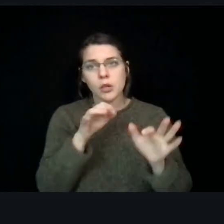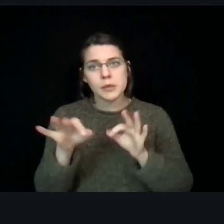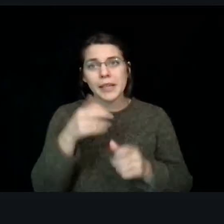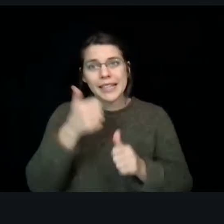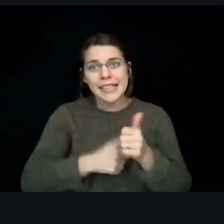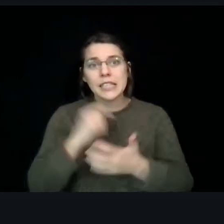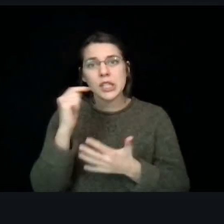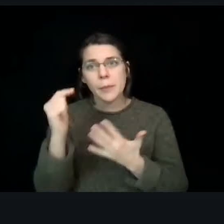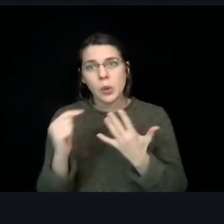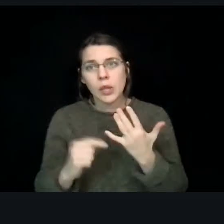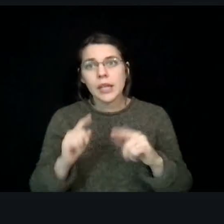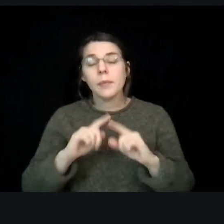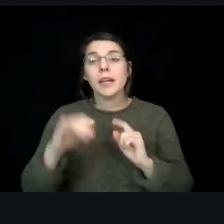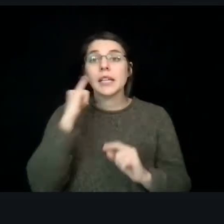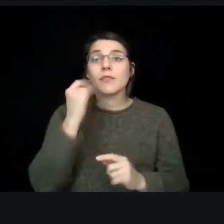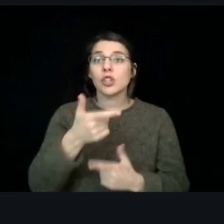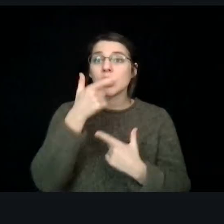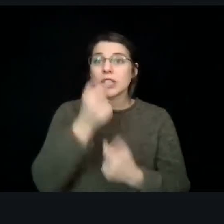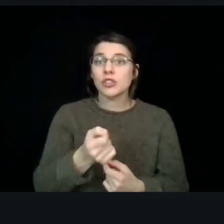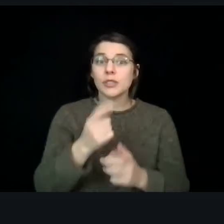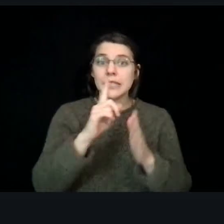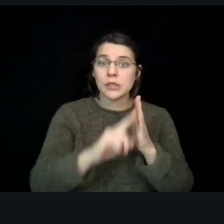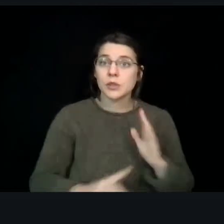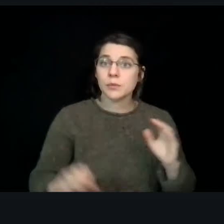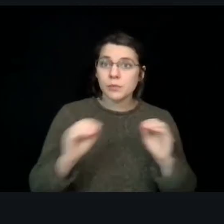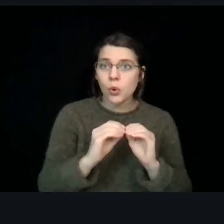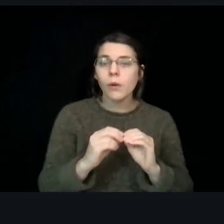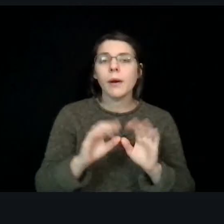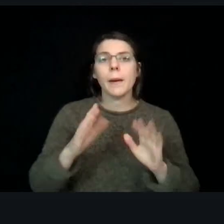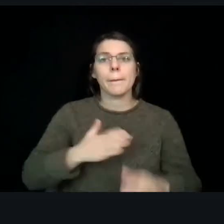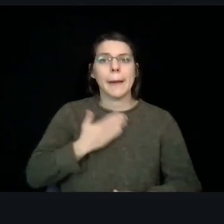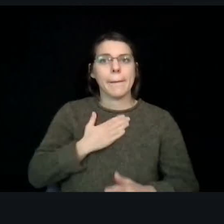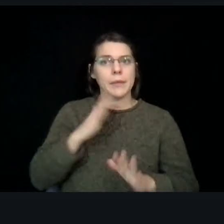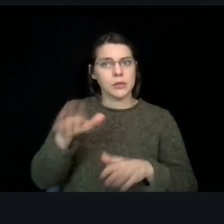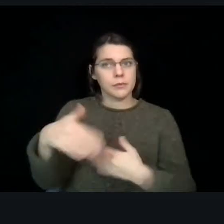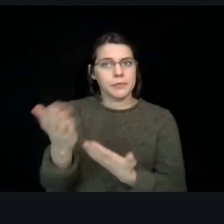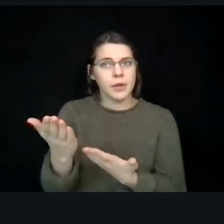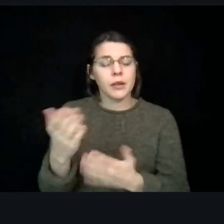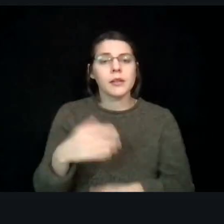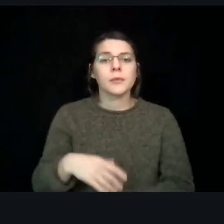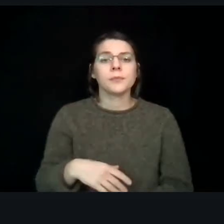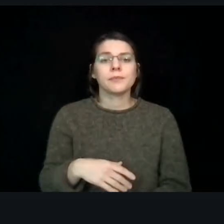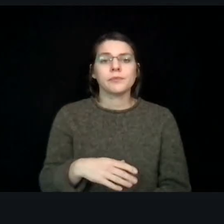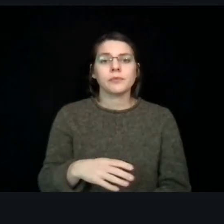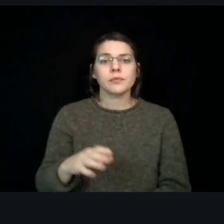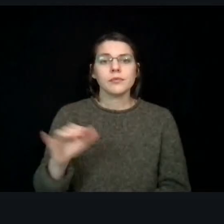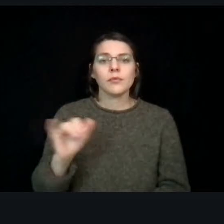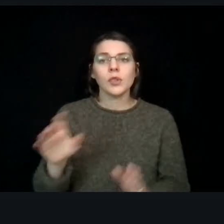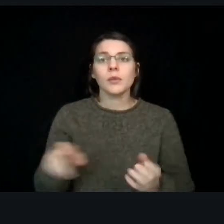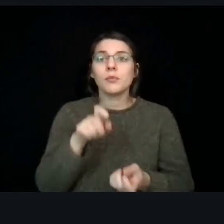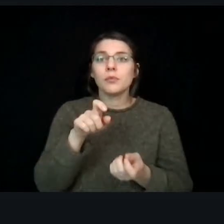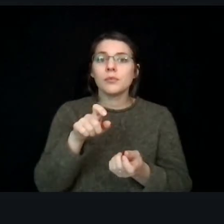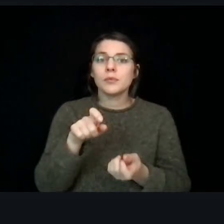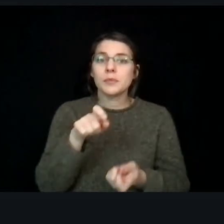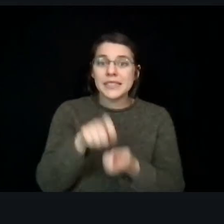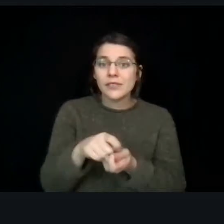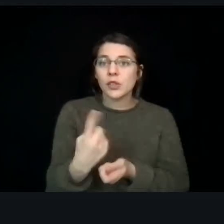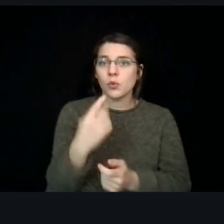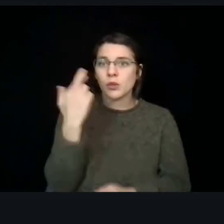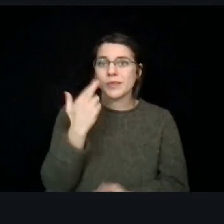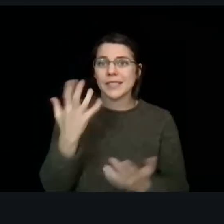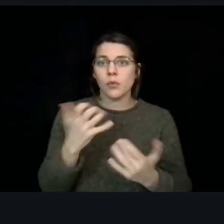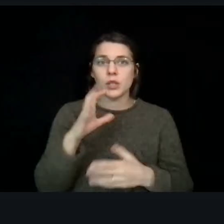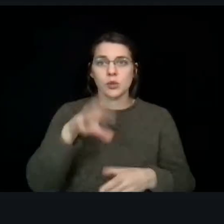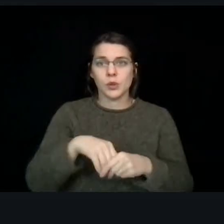if you all are interested in diving more deeply into that, I am happy to do so. Again, more specifically, one of the reasons that I wanted to include this here